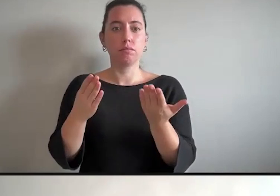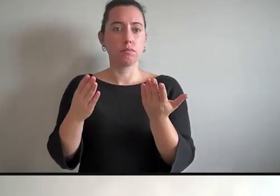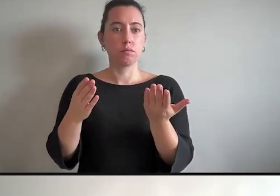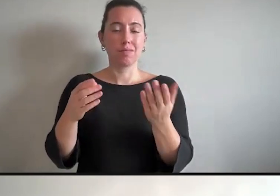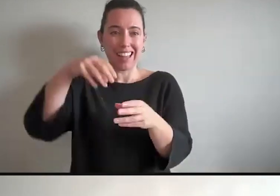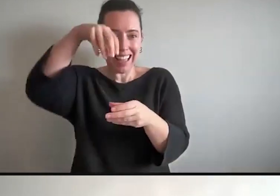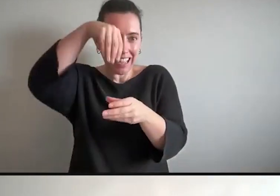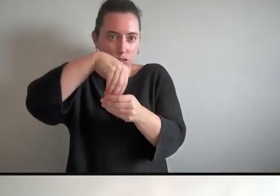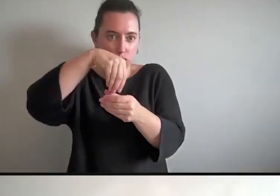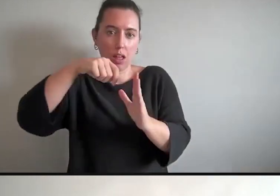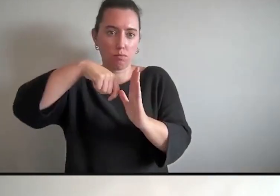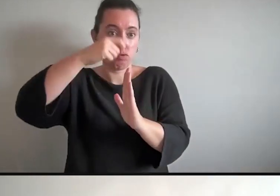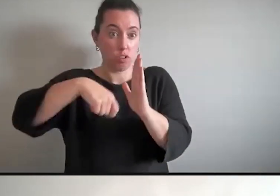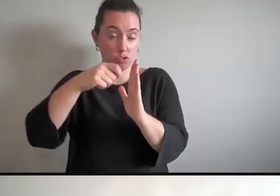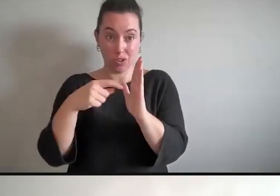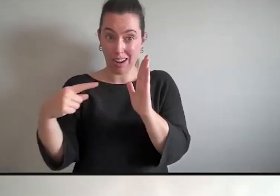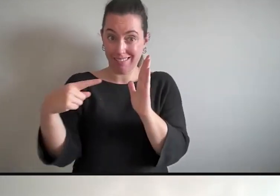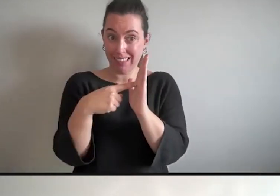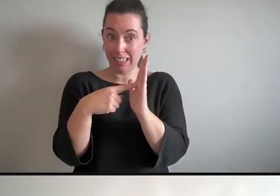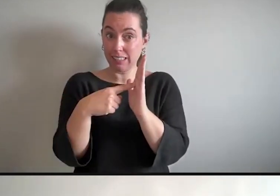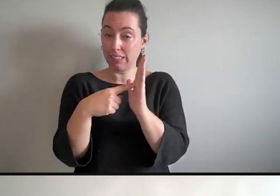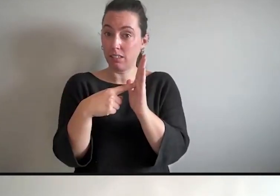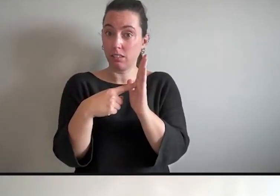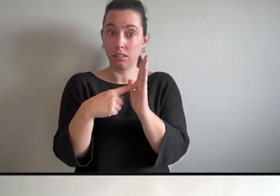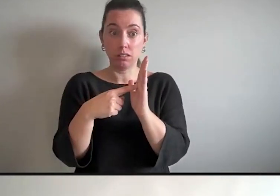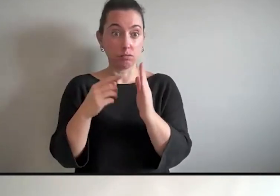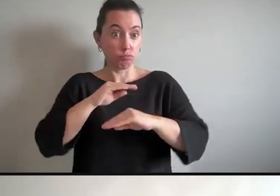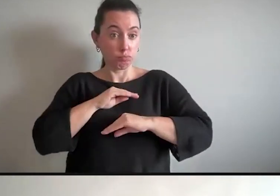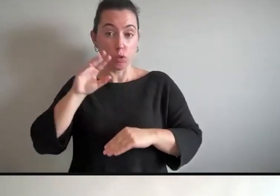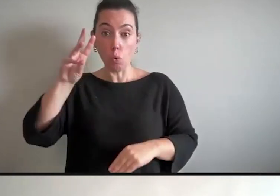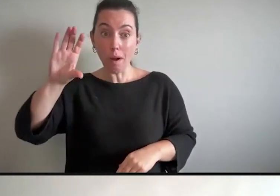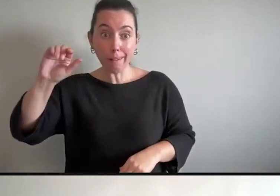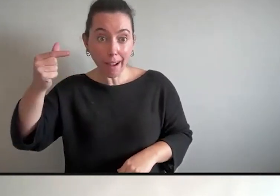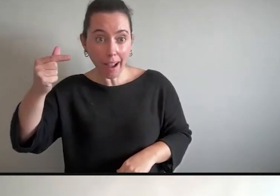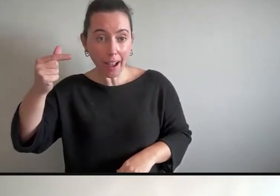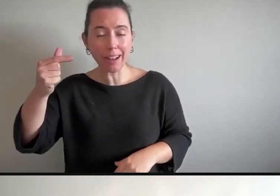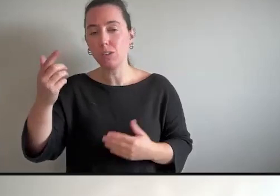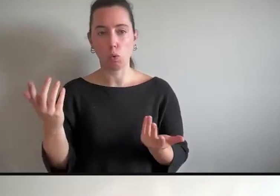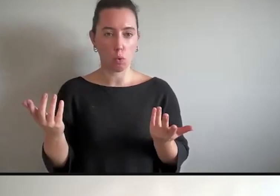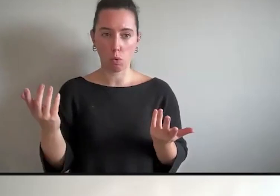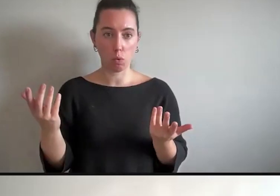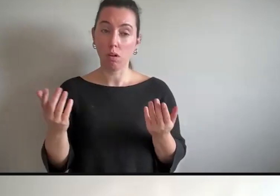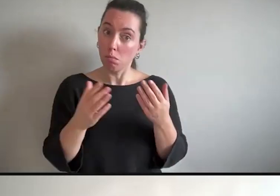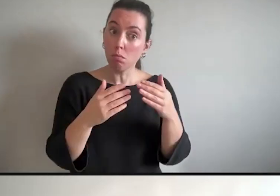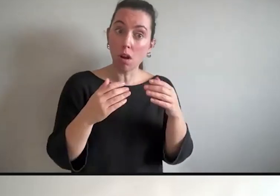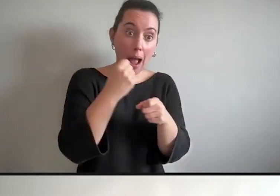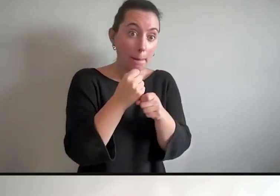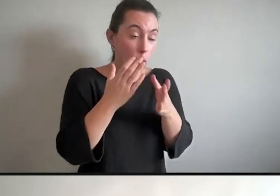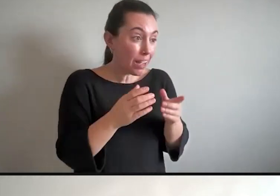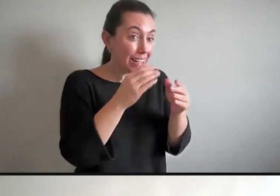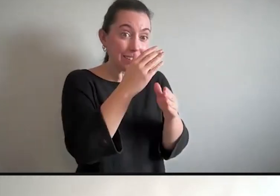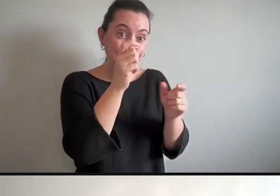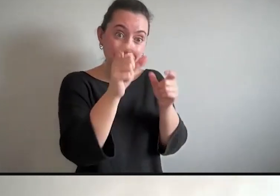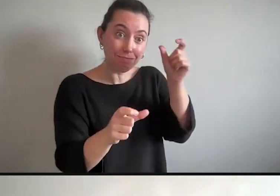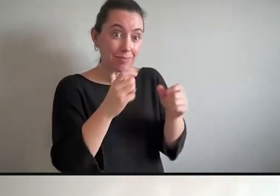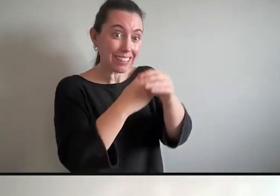internally for our documents. Do they meet WCAG? No. Are they usable by our employees with disabilities so that they can understand the